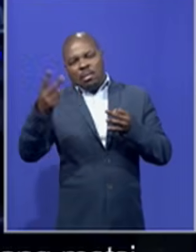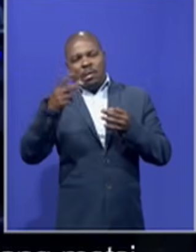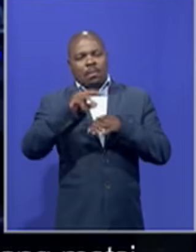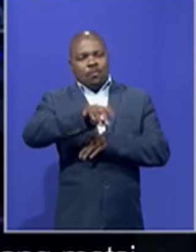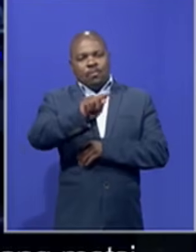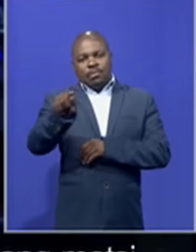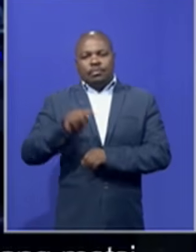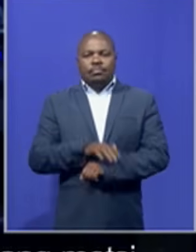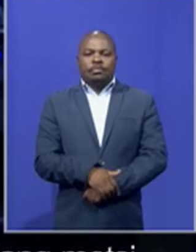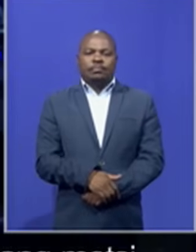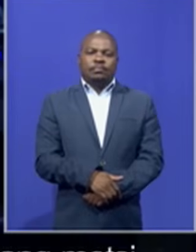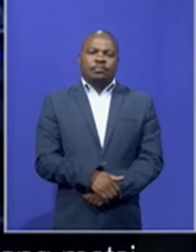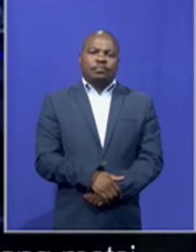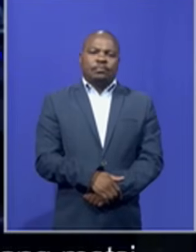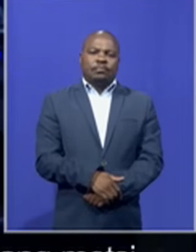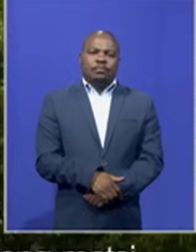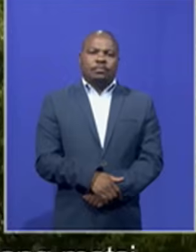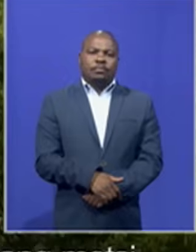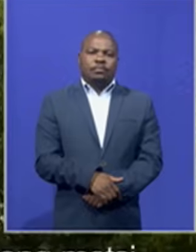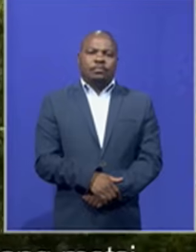kajeno.